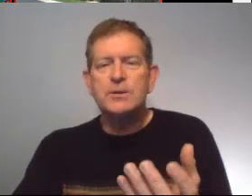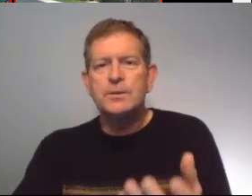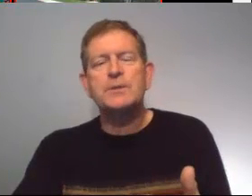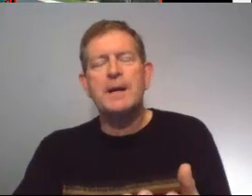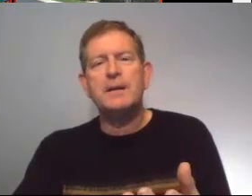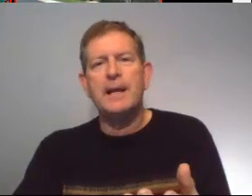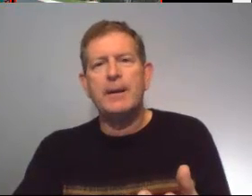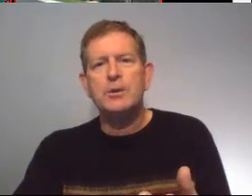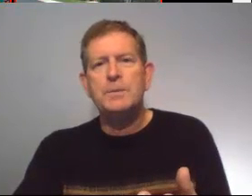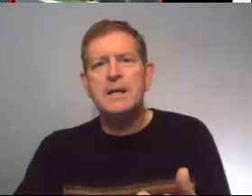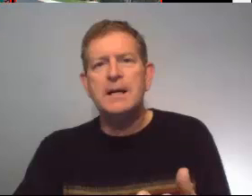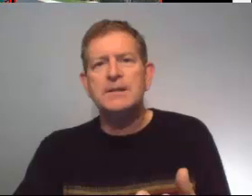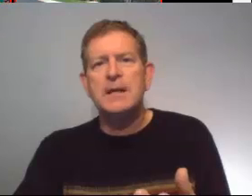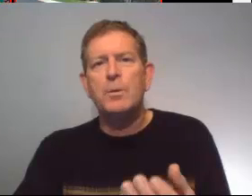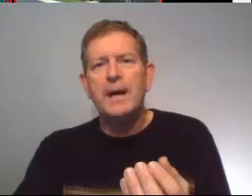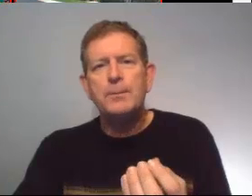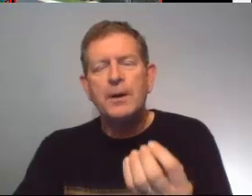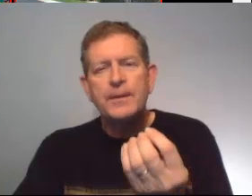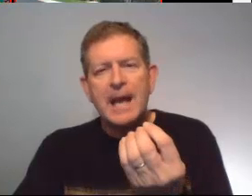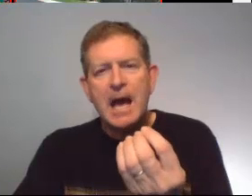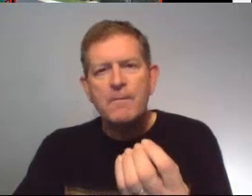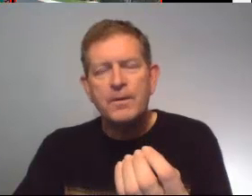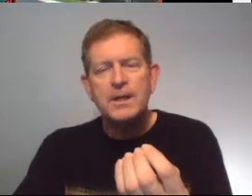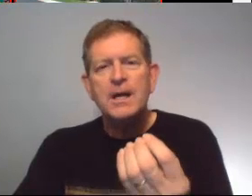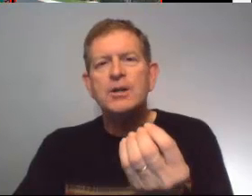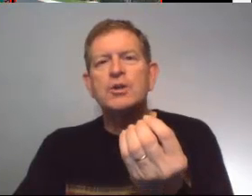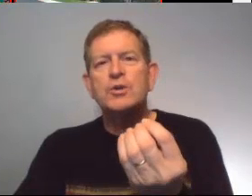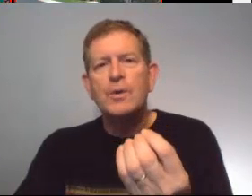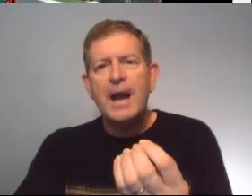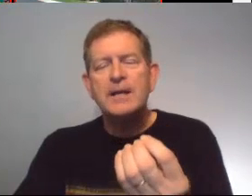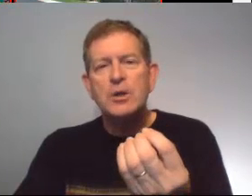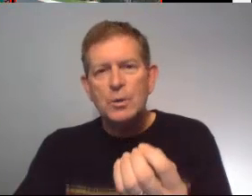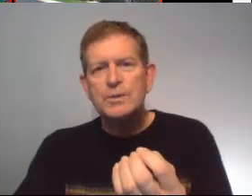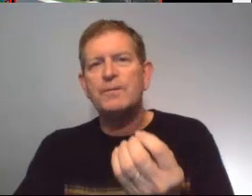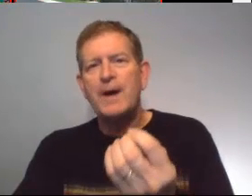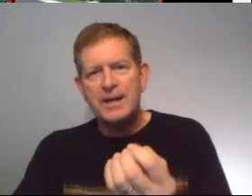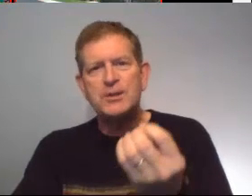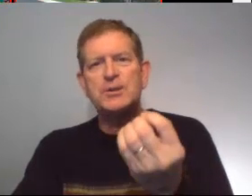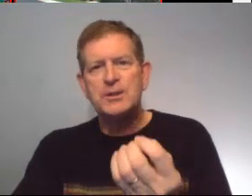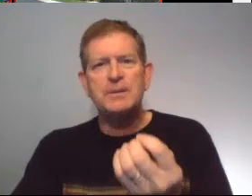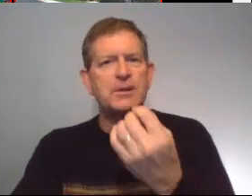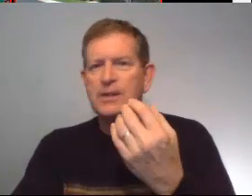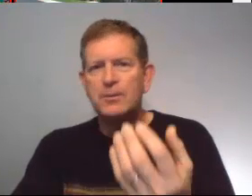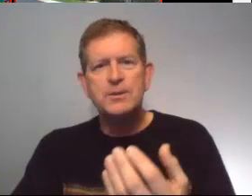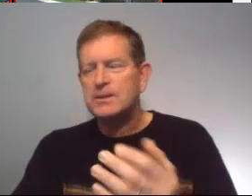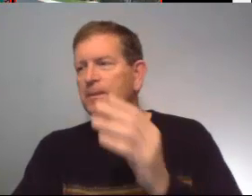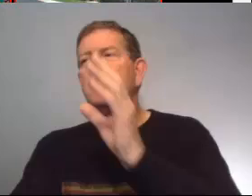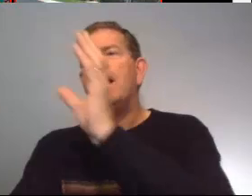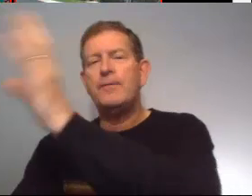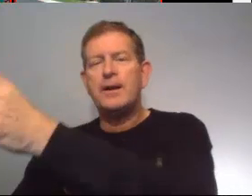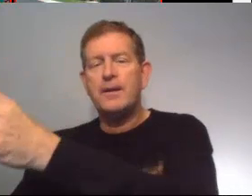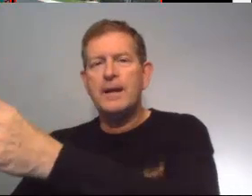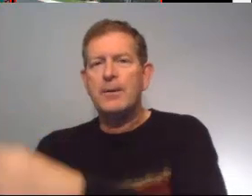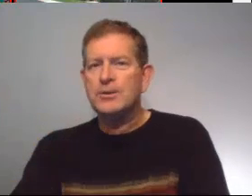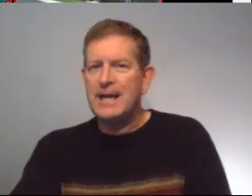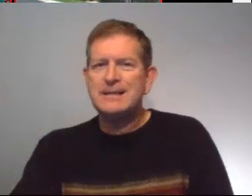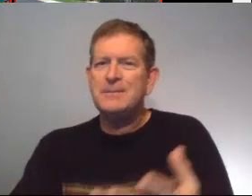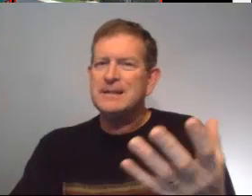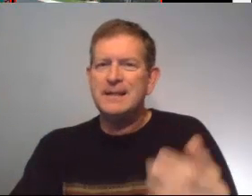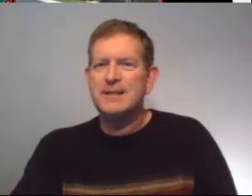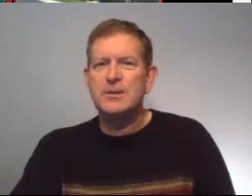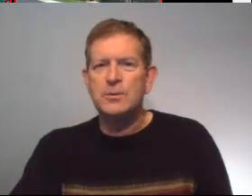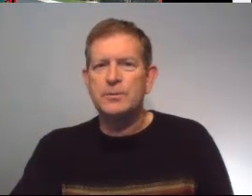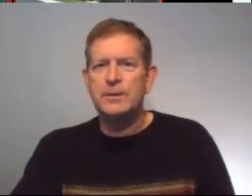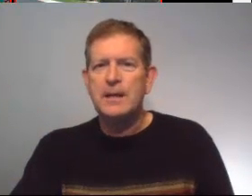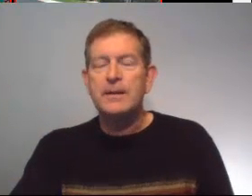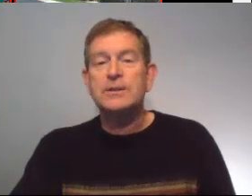essence, disrespect a language because they will not put out the effort to try to use the phonics system, the sound system of that other language, that to me